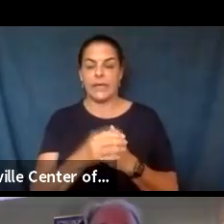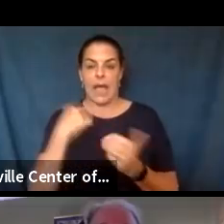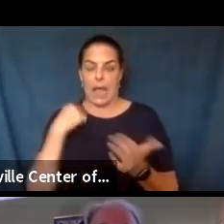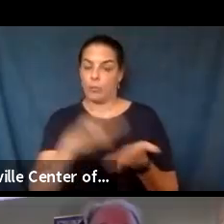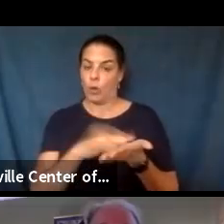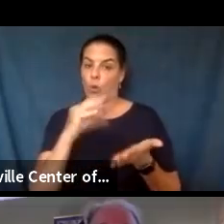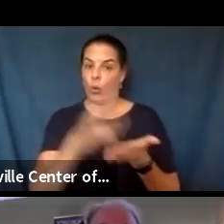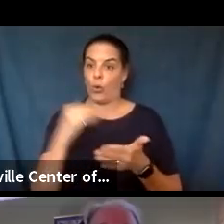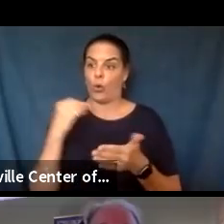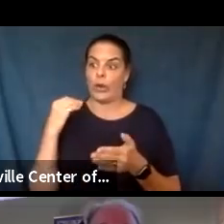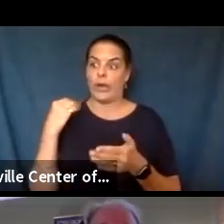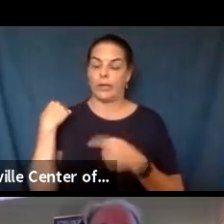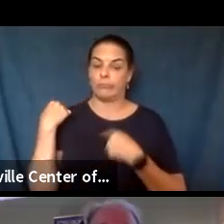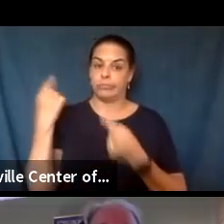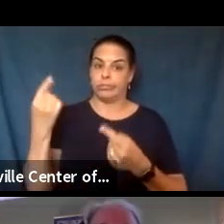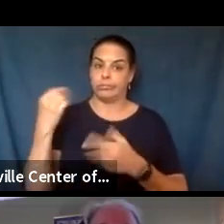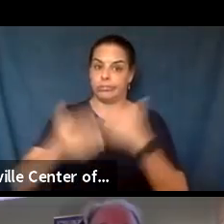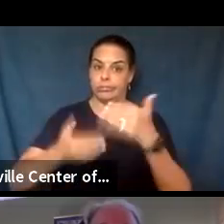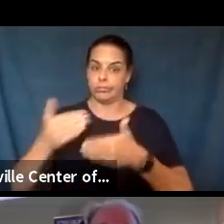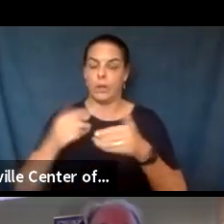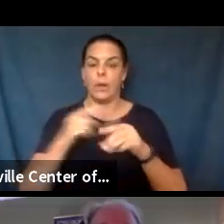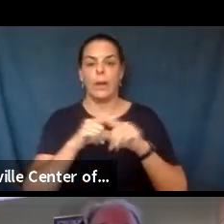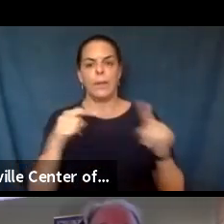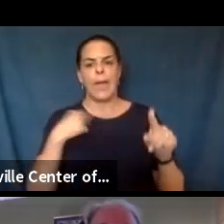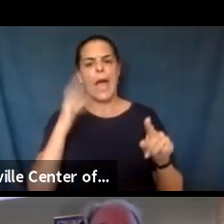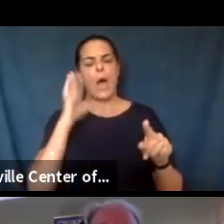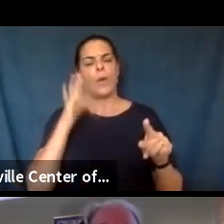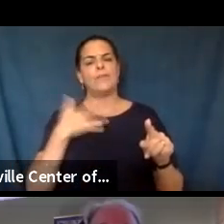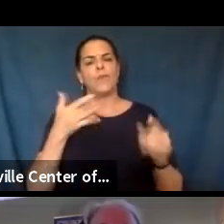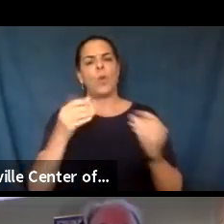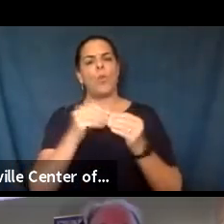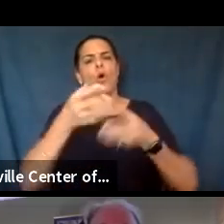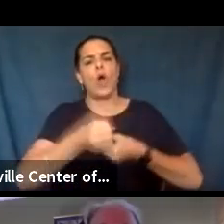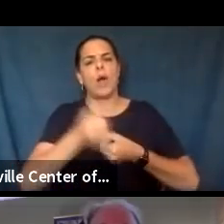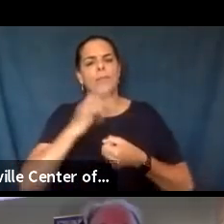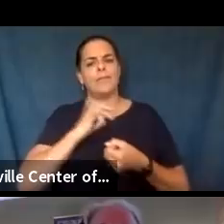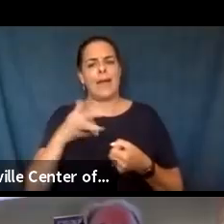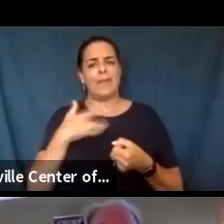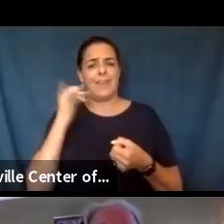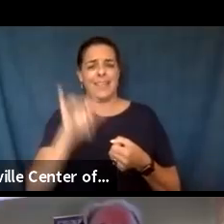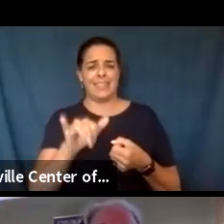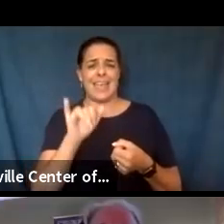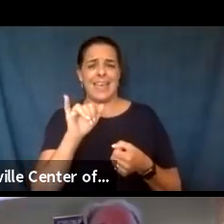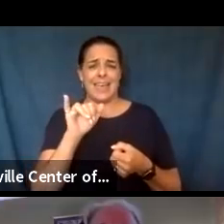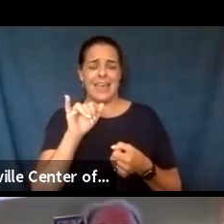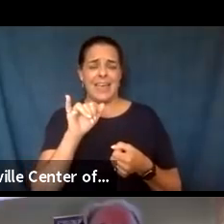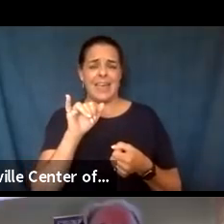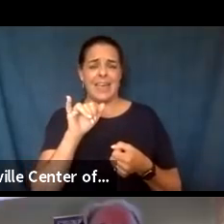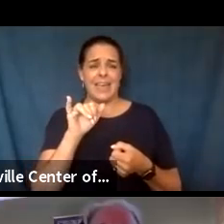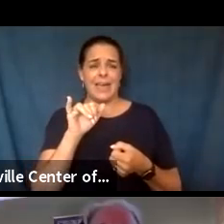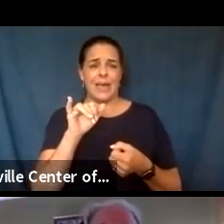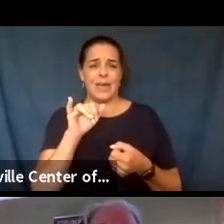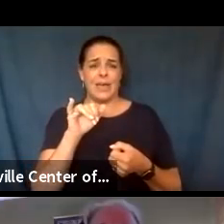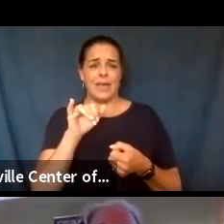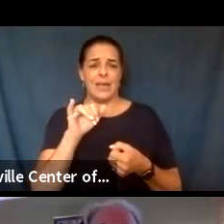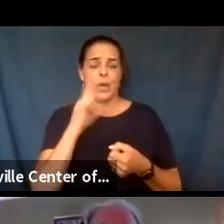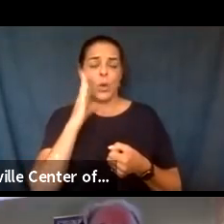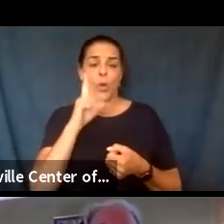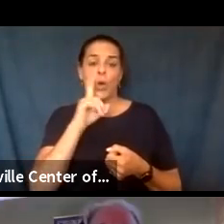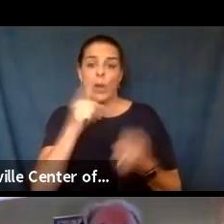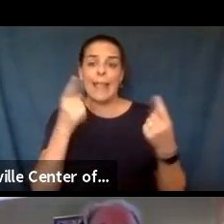learning as I go, but I'd feel more confident if I thought it was really going to take